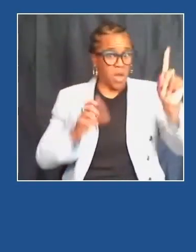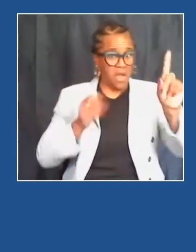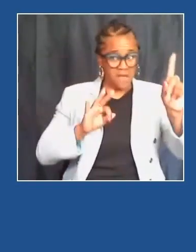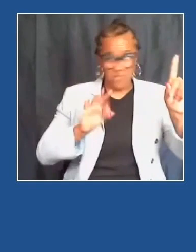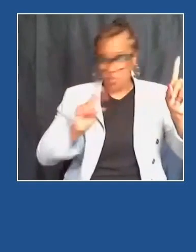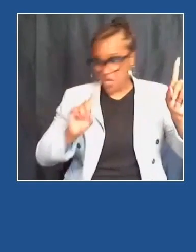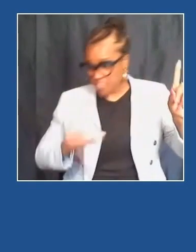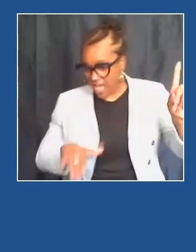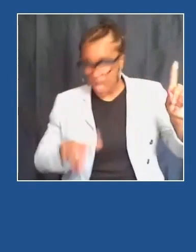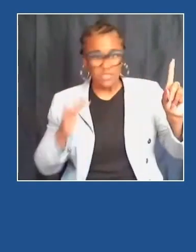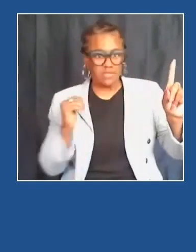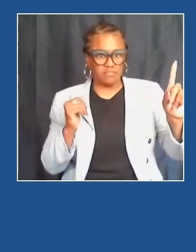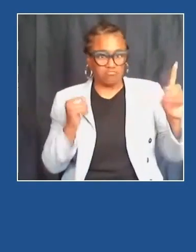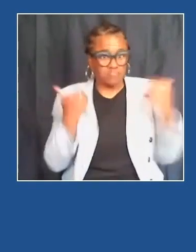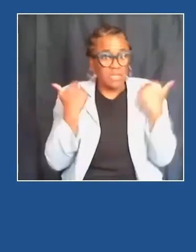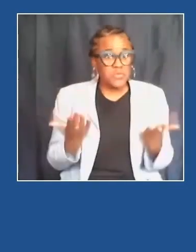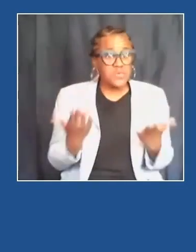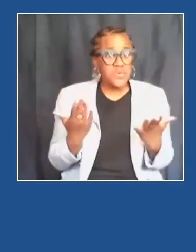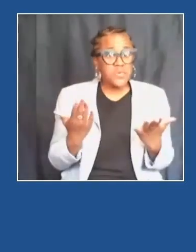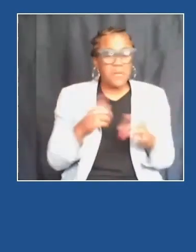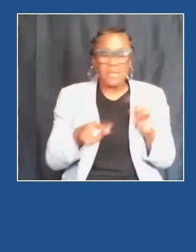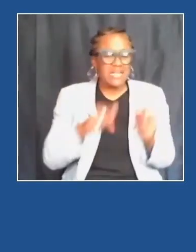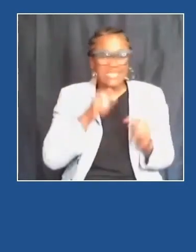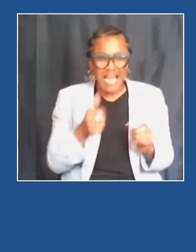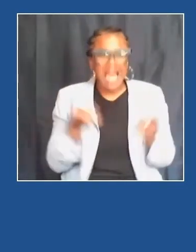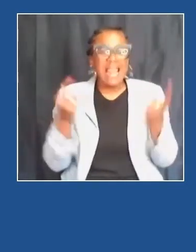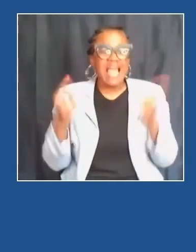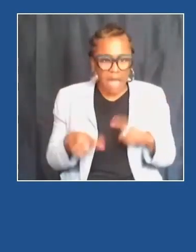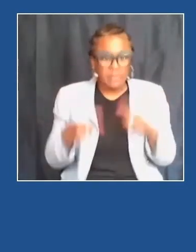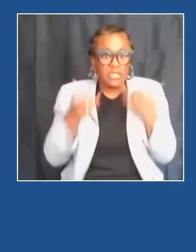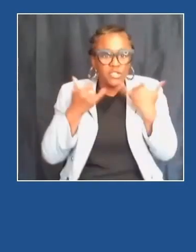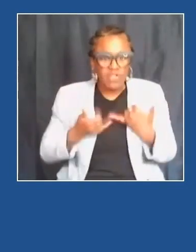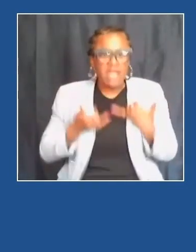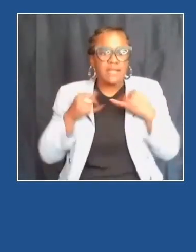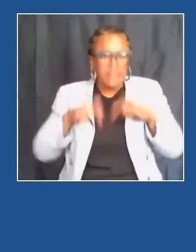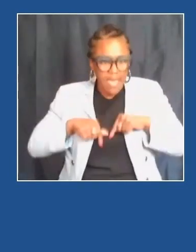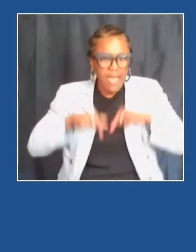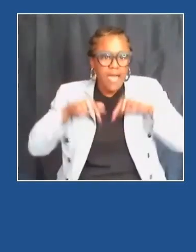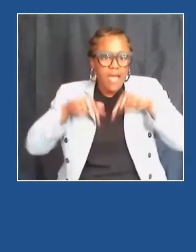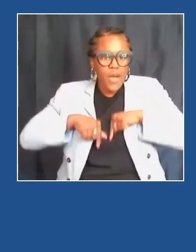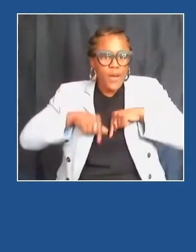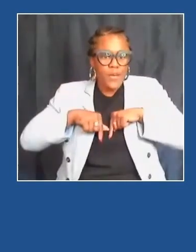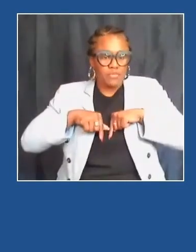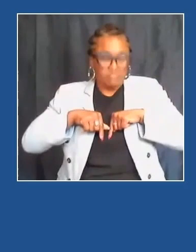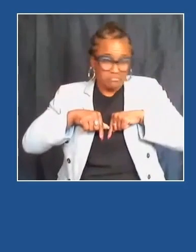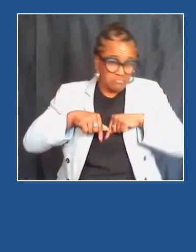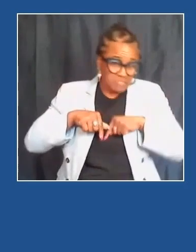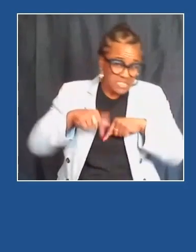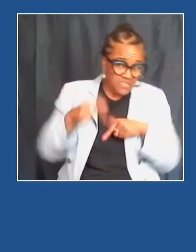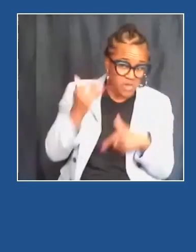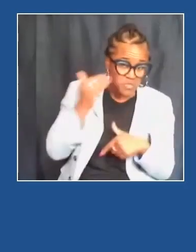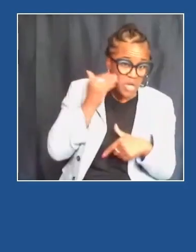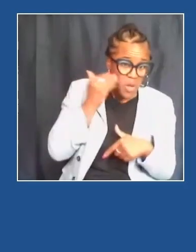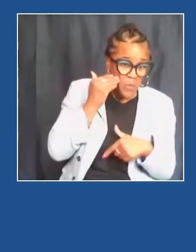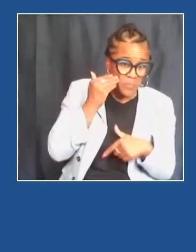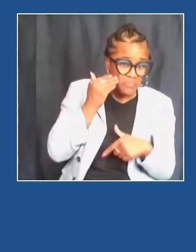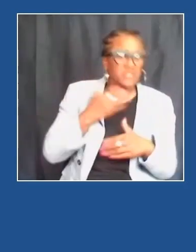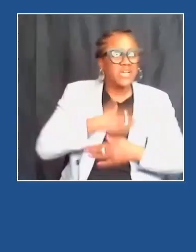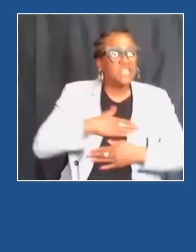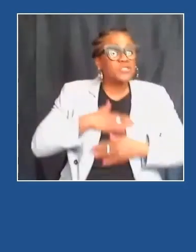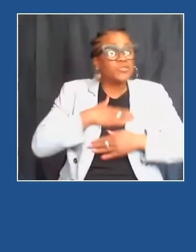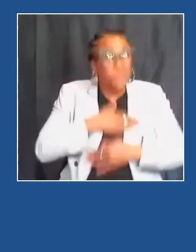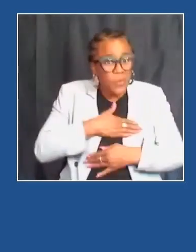know. But nevertheless, it's not happening right now, as far as we know. So enjoy the